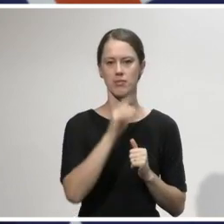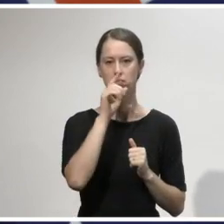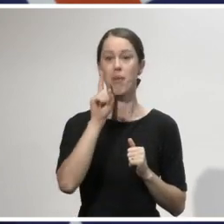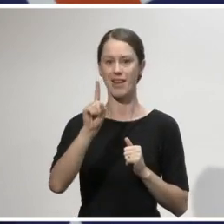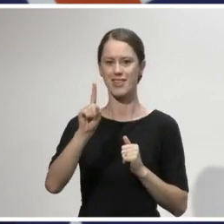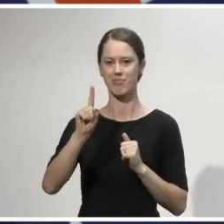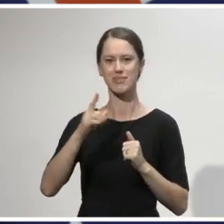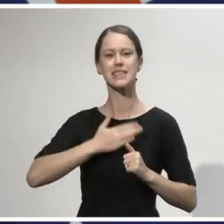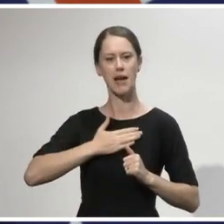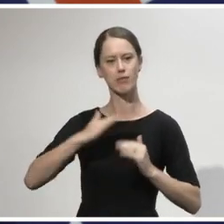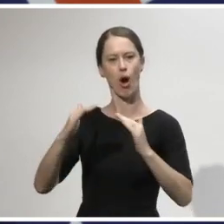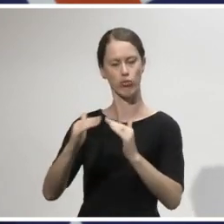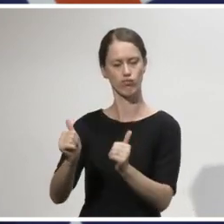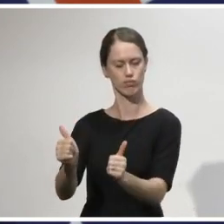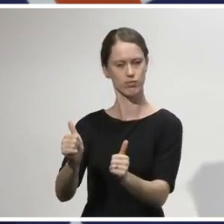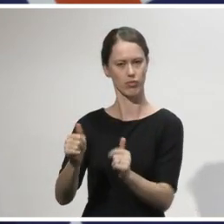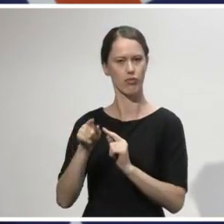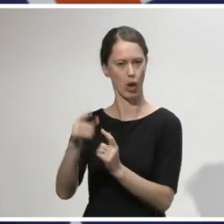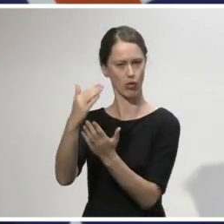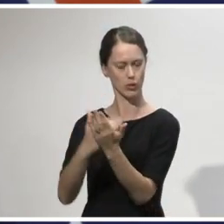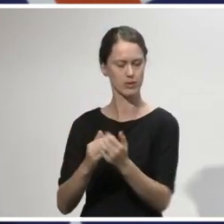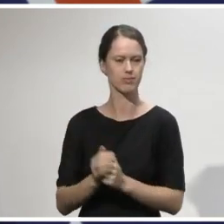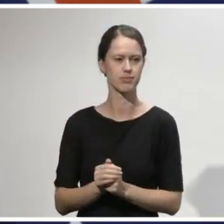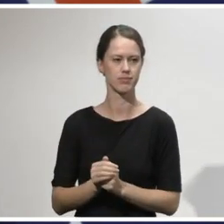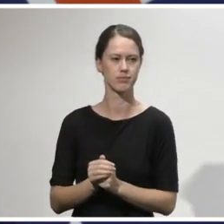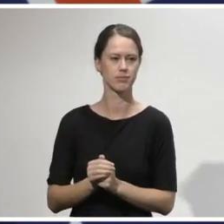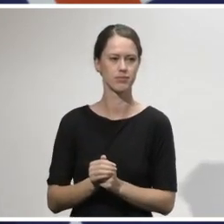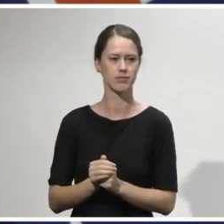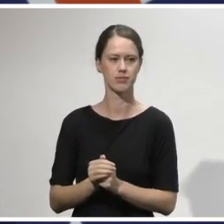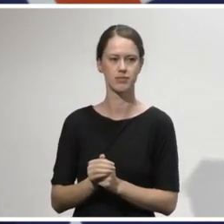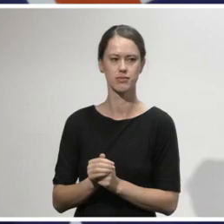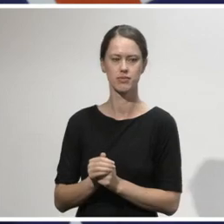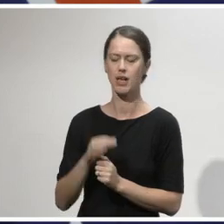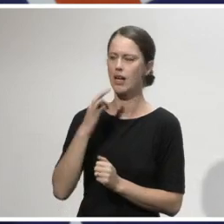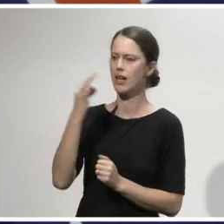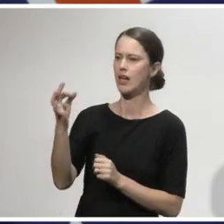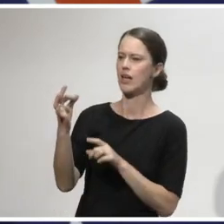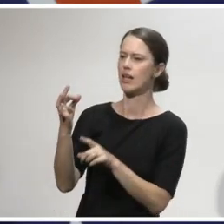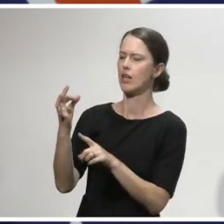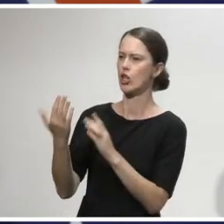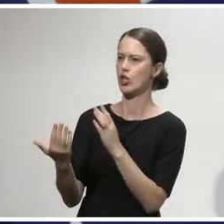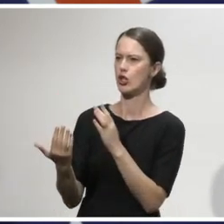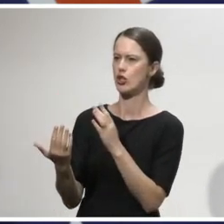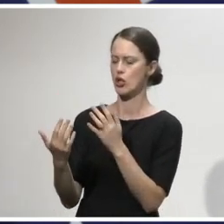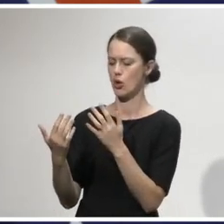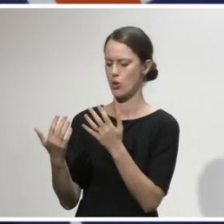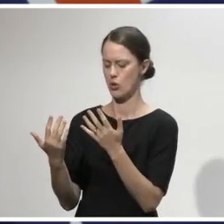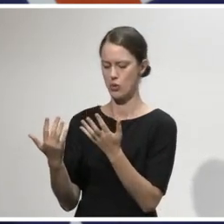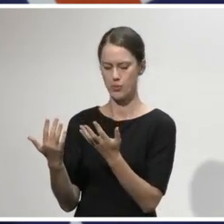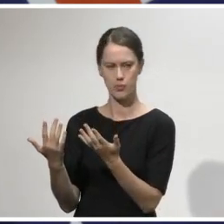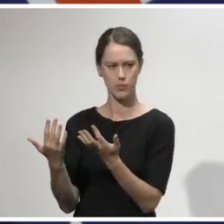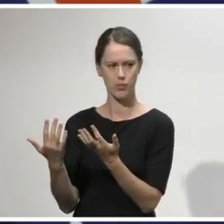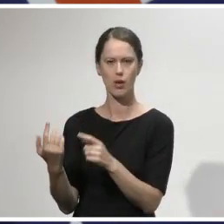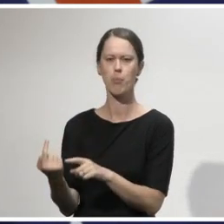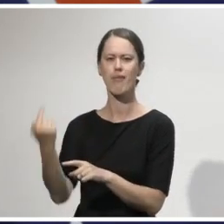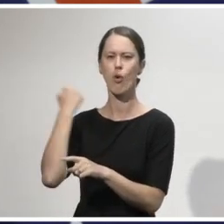at home and follow our guidance. The emphasis of new cases switches from mainly being